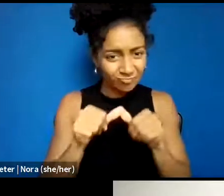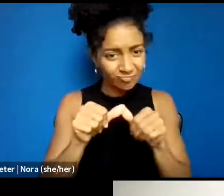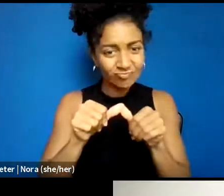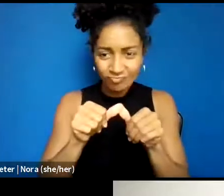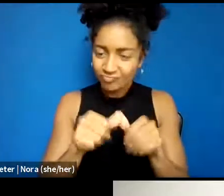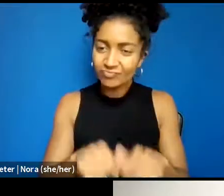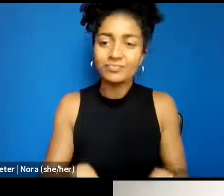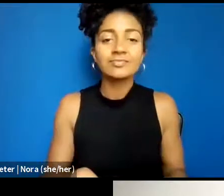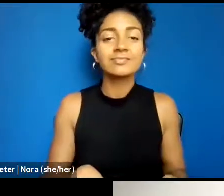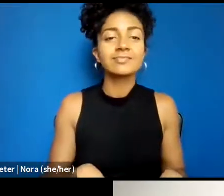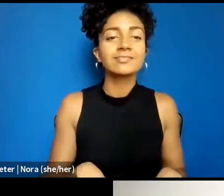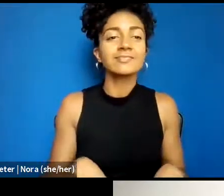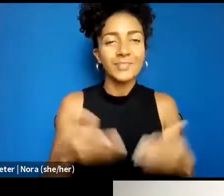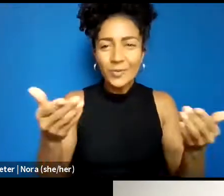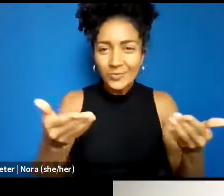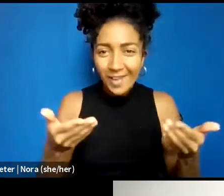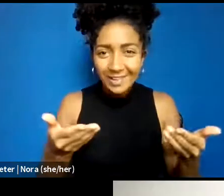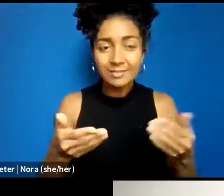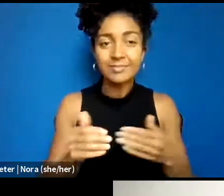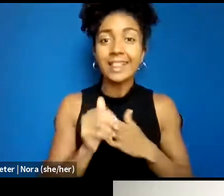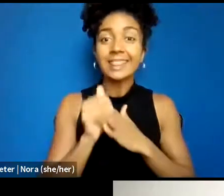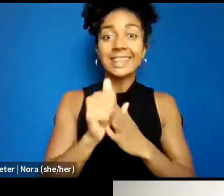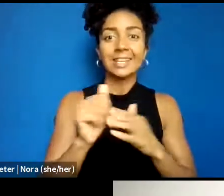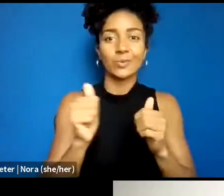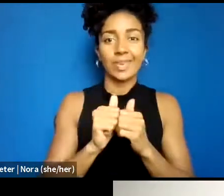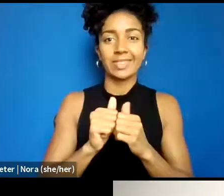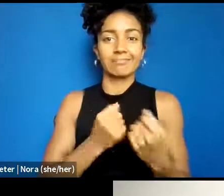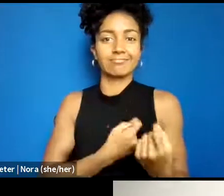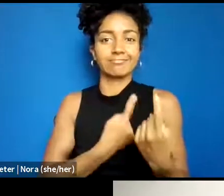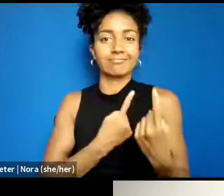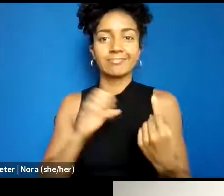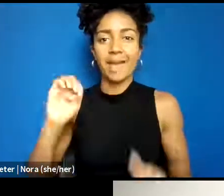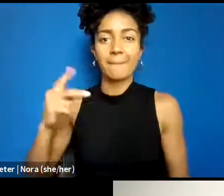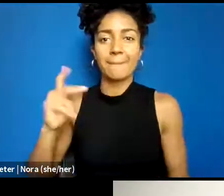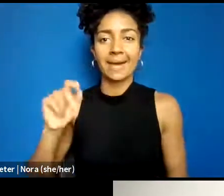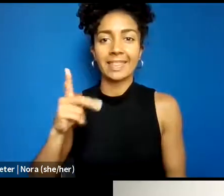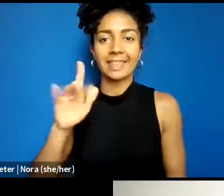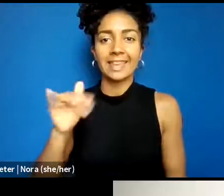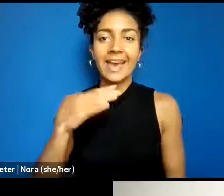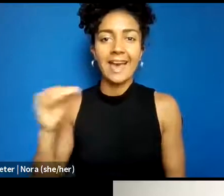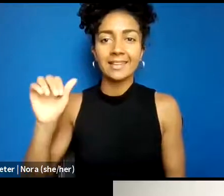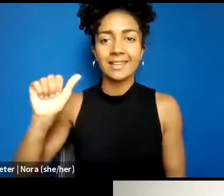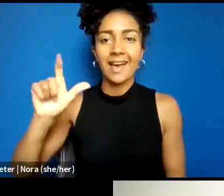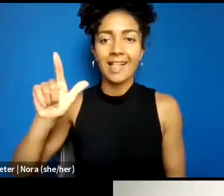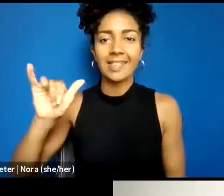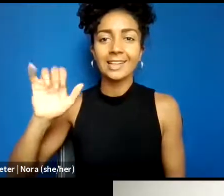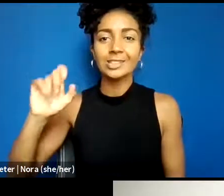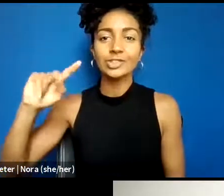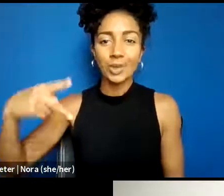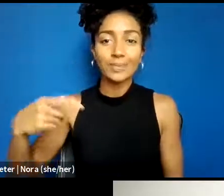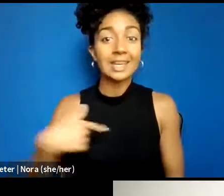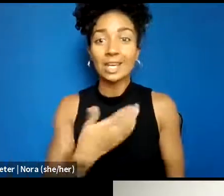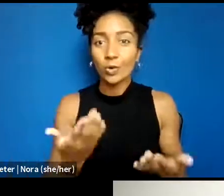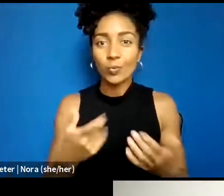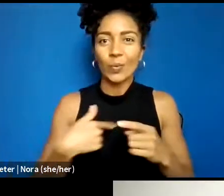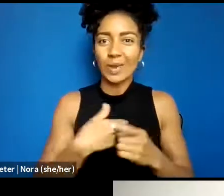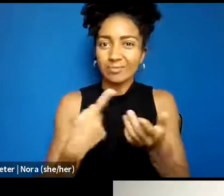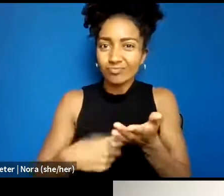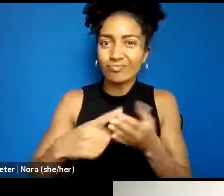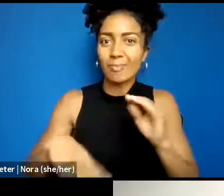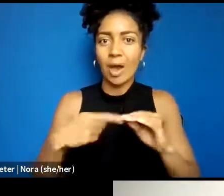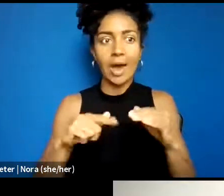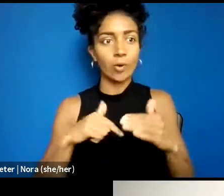So everybody, welcome to Leading with Empathy and Allyship. Here we have deep, real conversations about how we can be more inclusive leaders